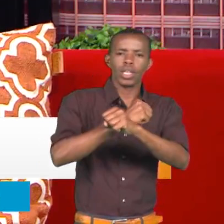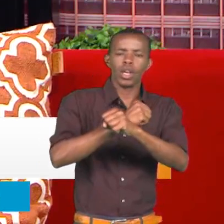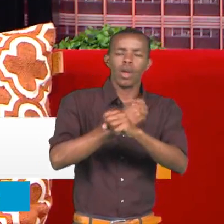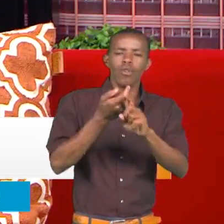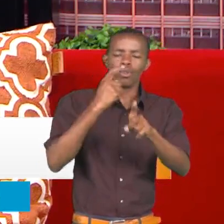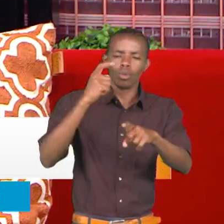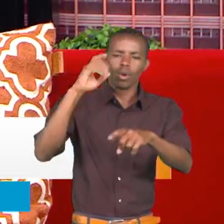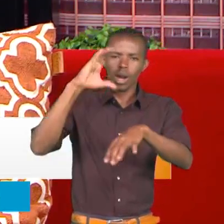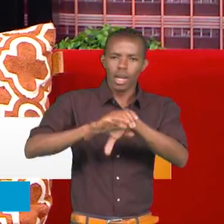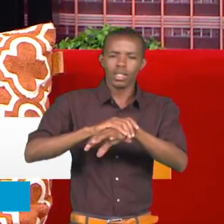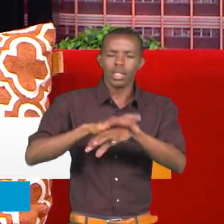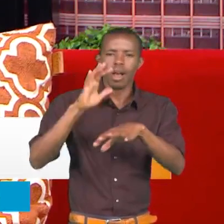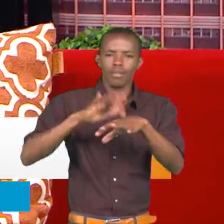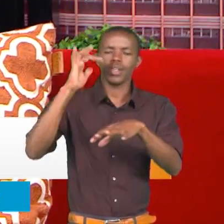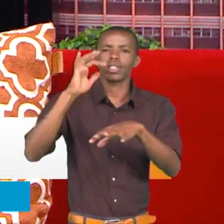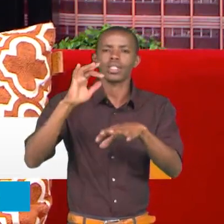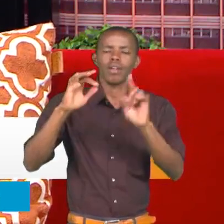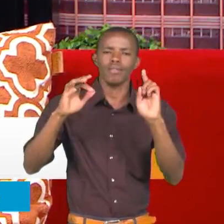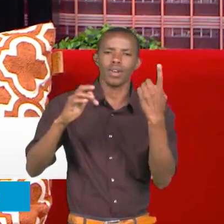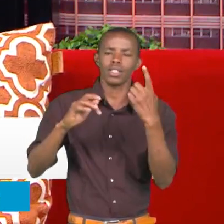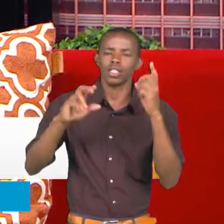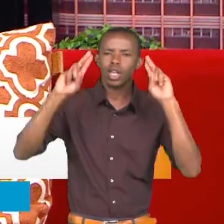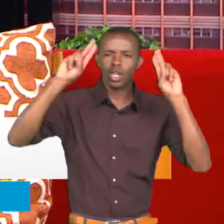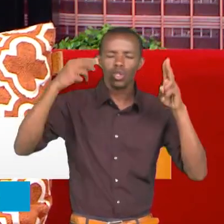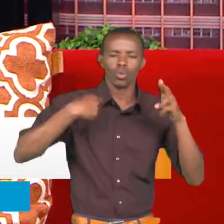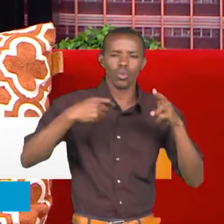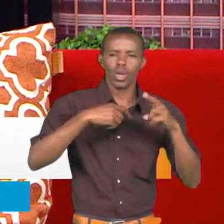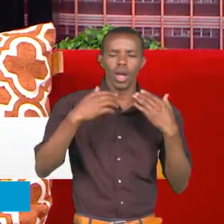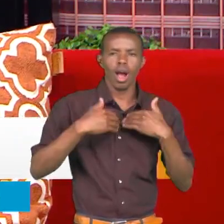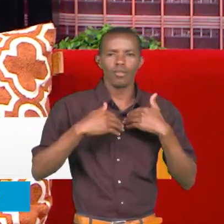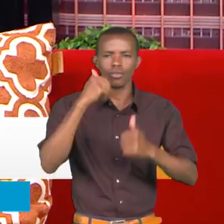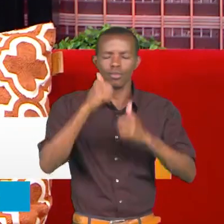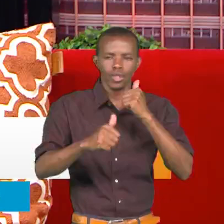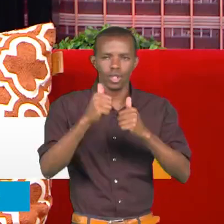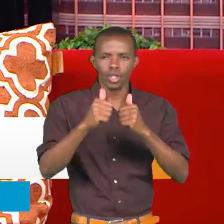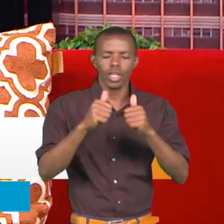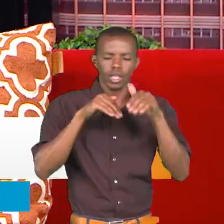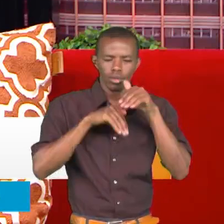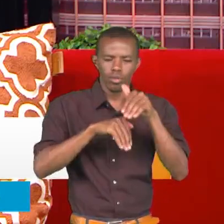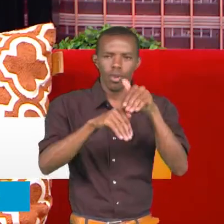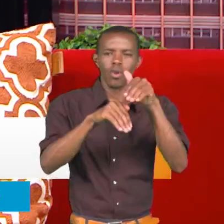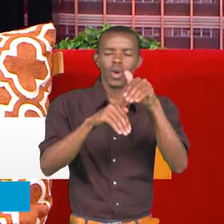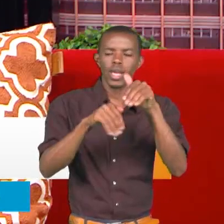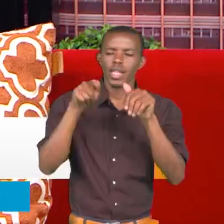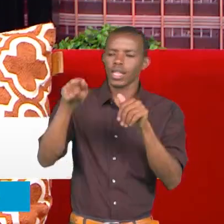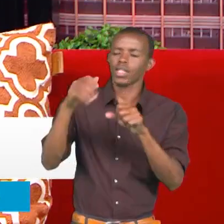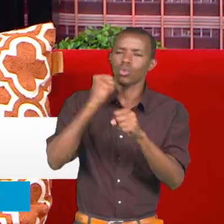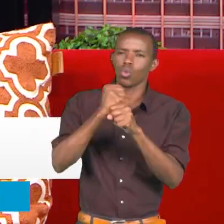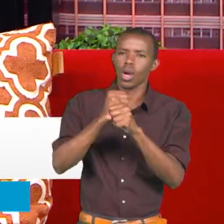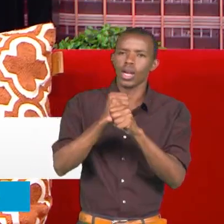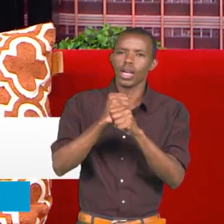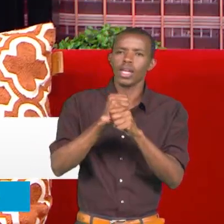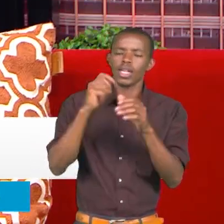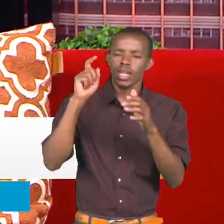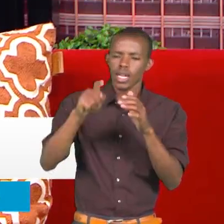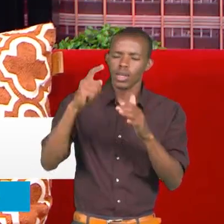getting HIV. Yeah. So first, one of the issues that we're really having is mm-hmm. adherence okay. to the drug. And you know, for PrEP to work, based on the research